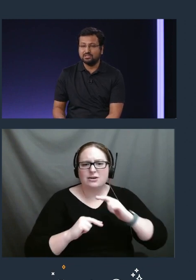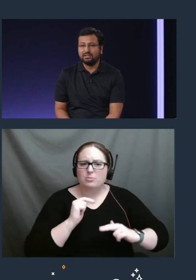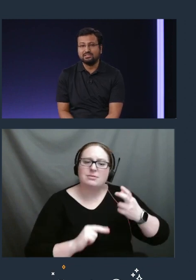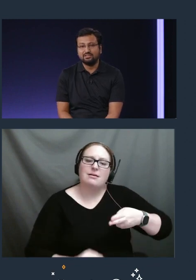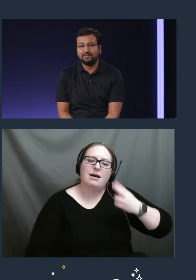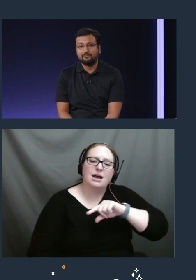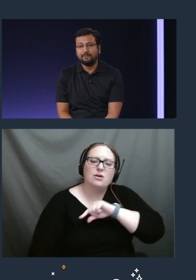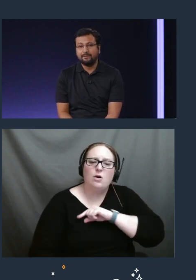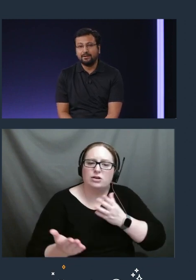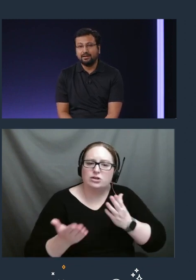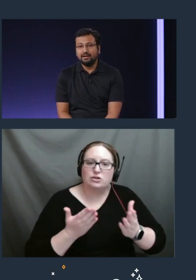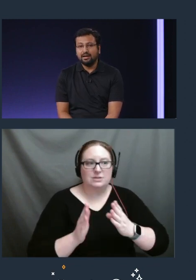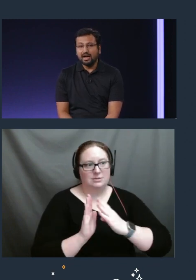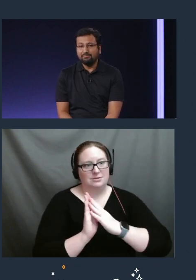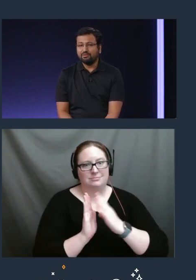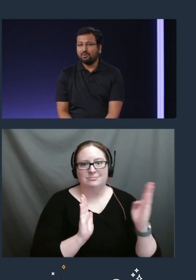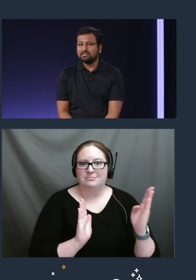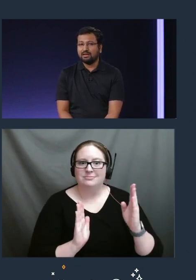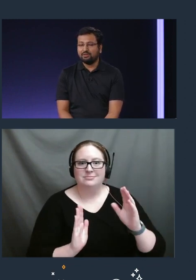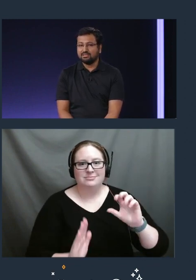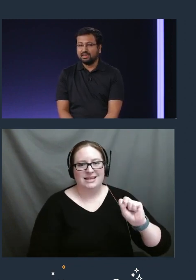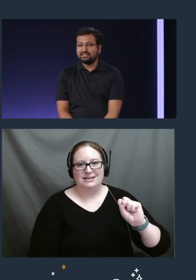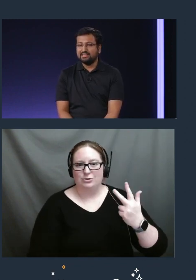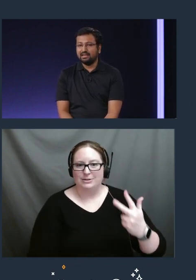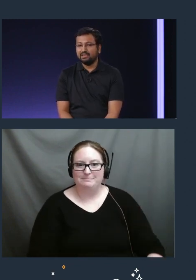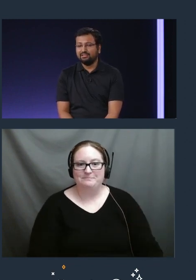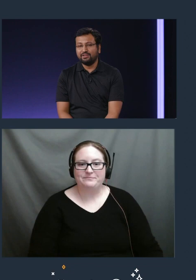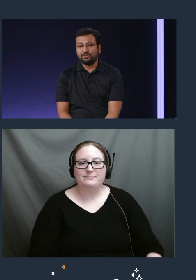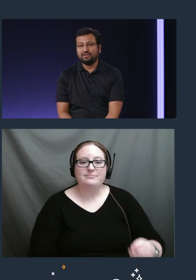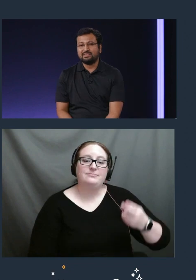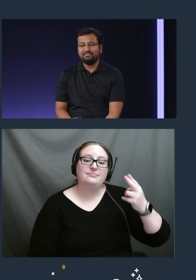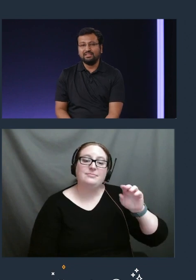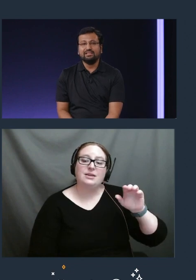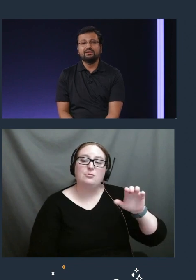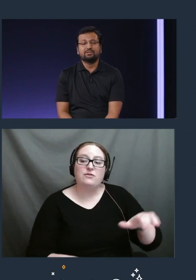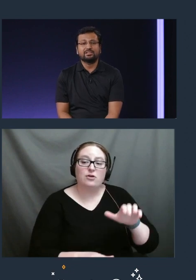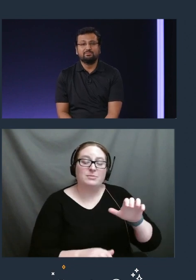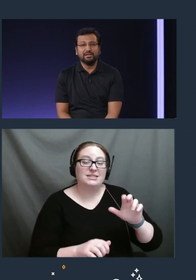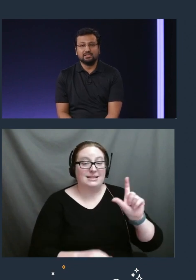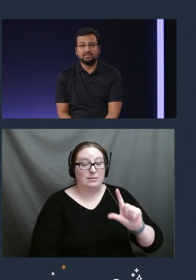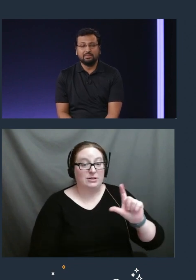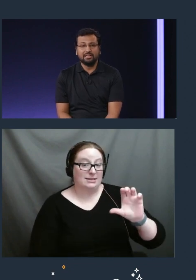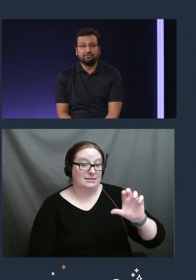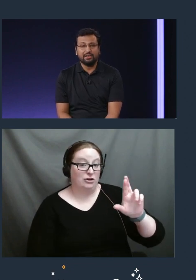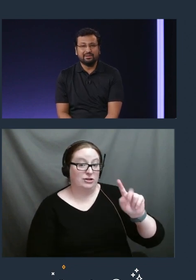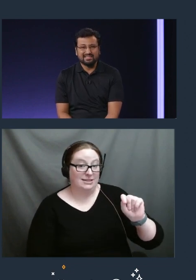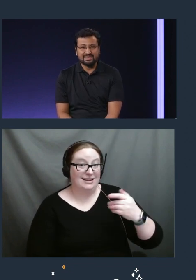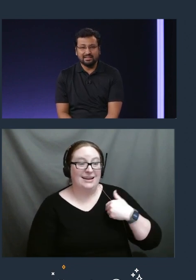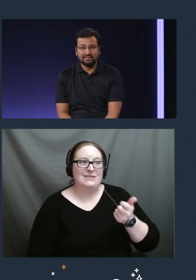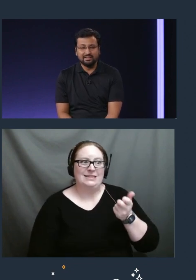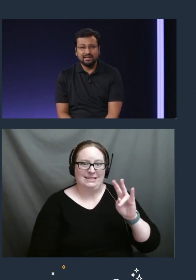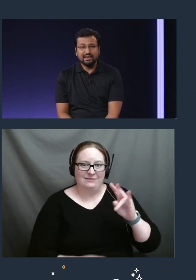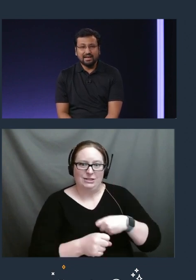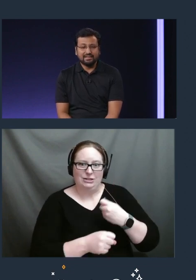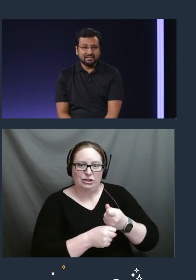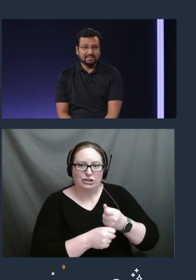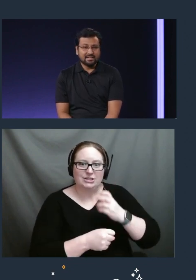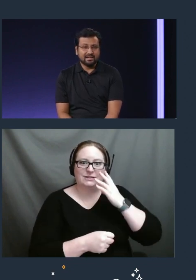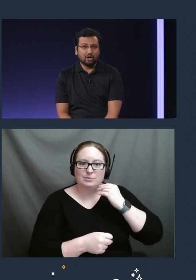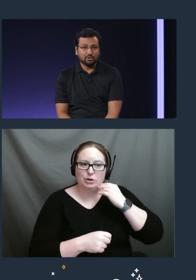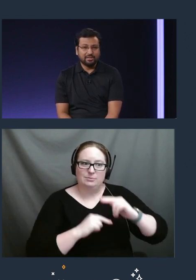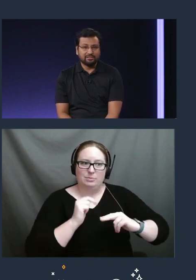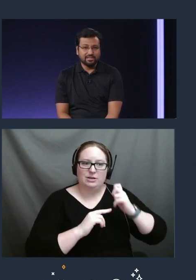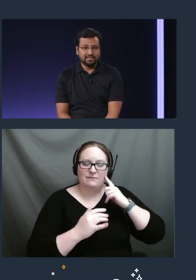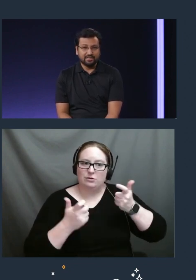across Amazon S3. High-performance libraries like CRT reflect over 17 years of experience building for immense scale, and techniques